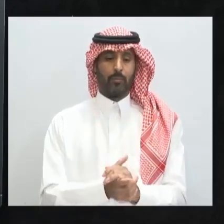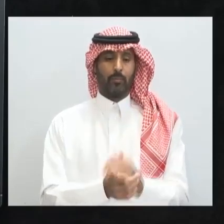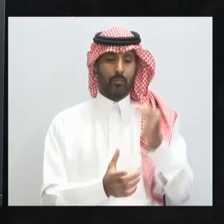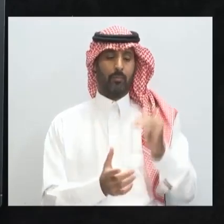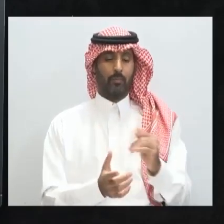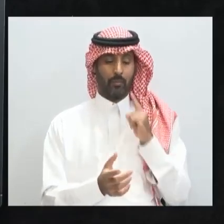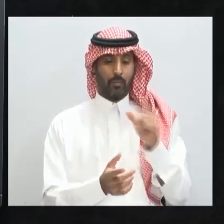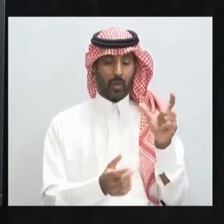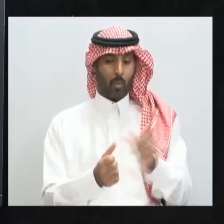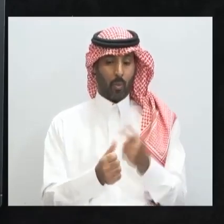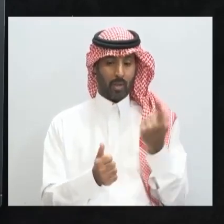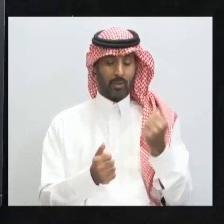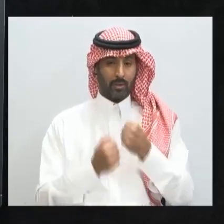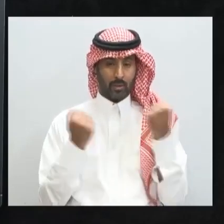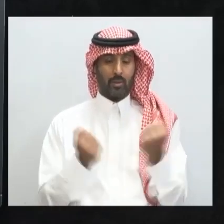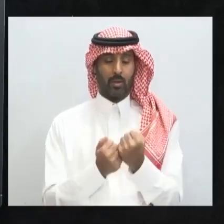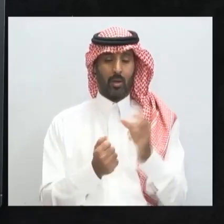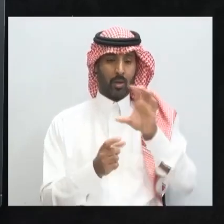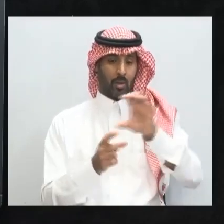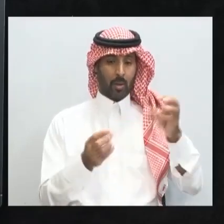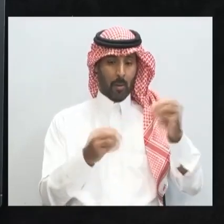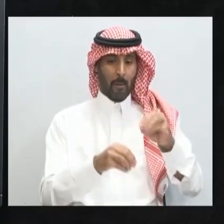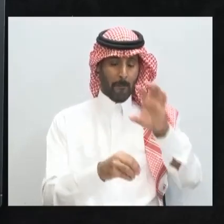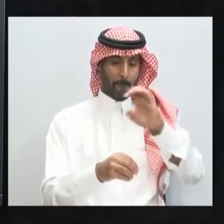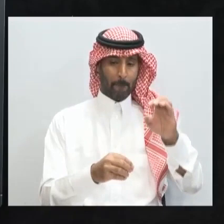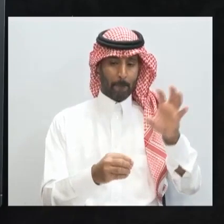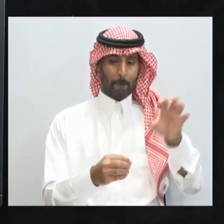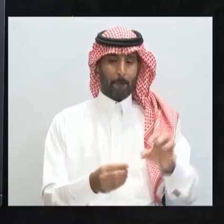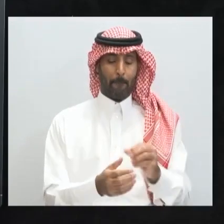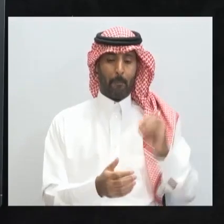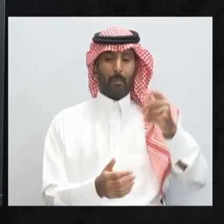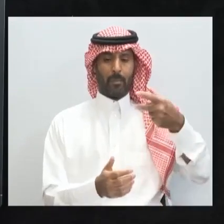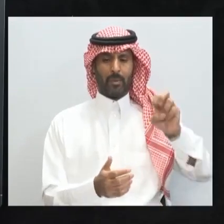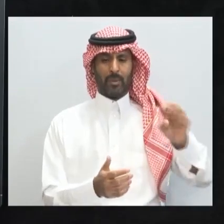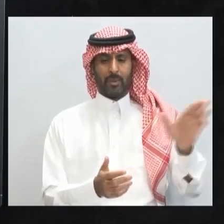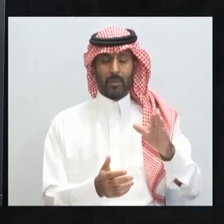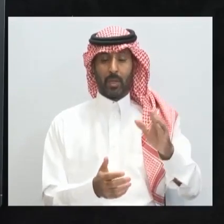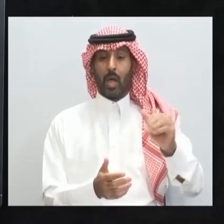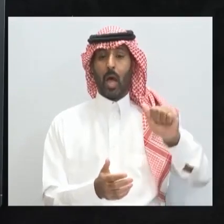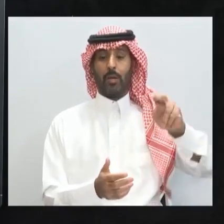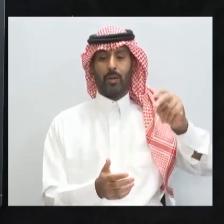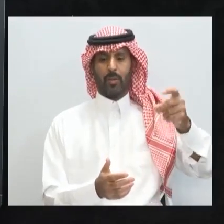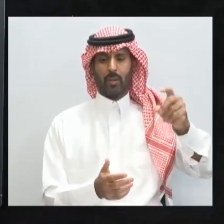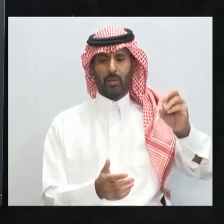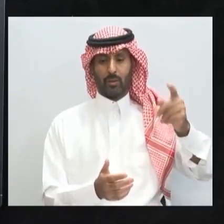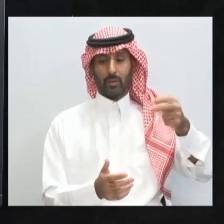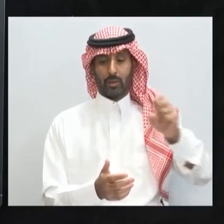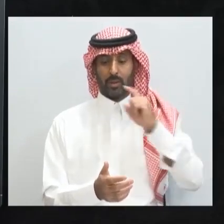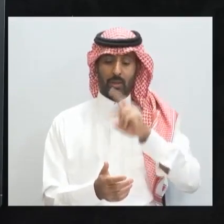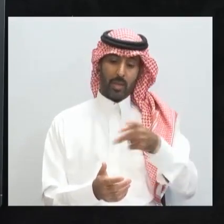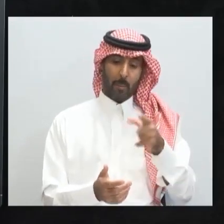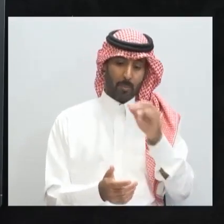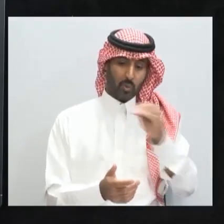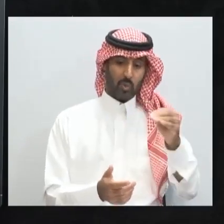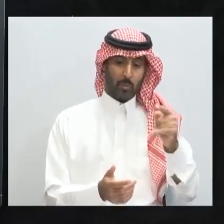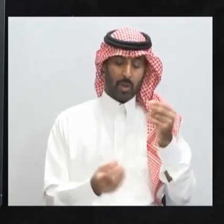Now we have the first exercise, complete with each sentence with other, others, and another. Now note that I said that some